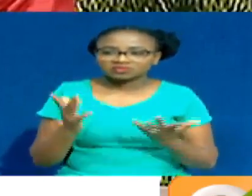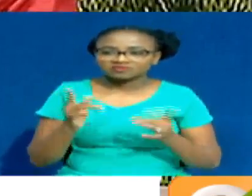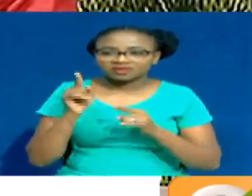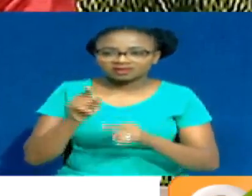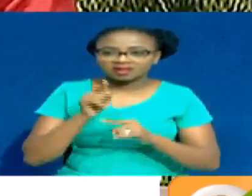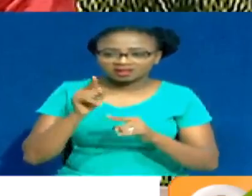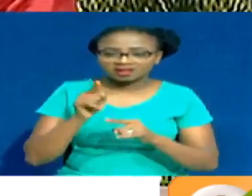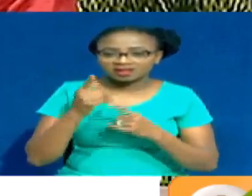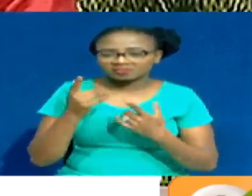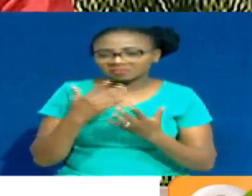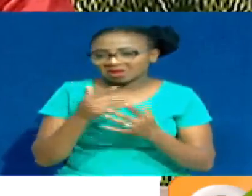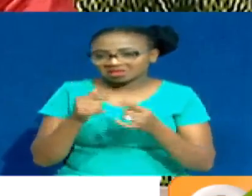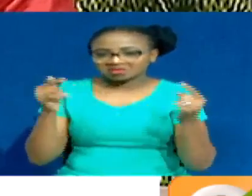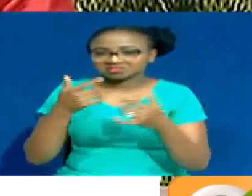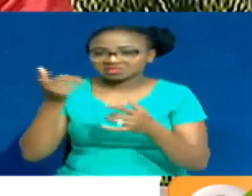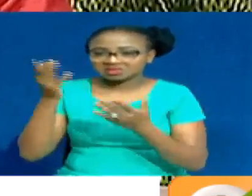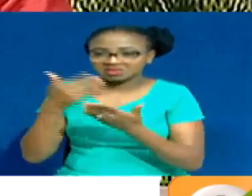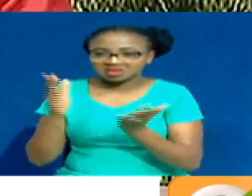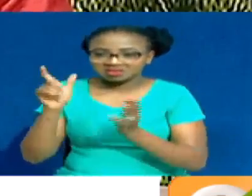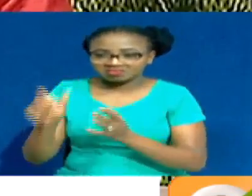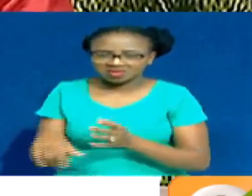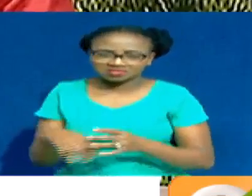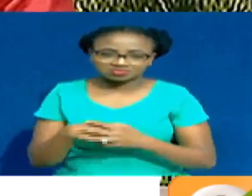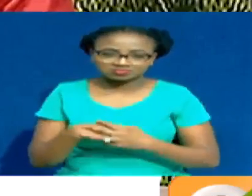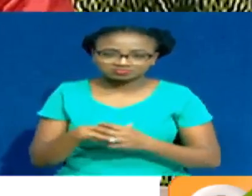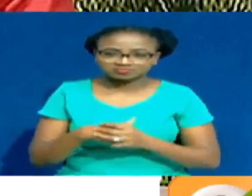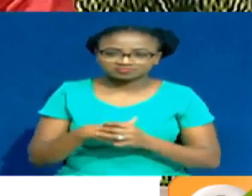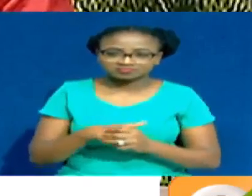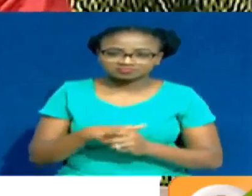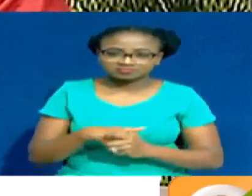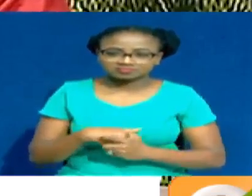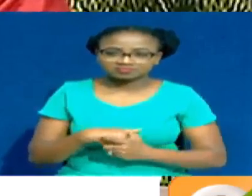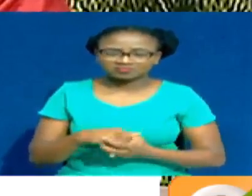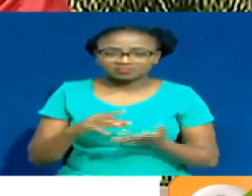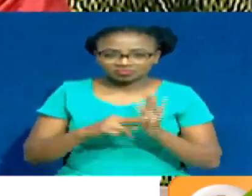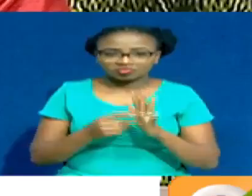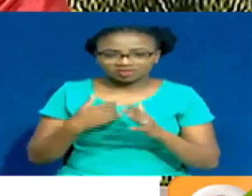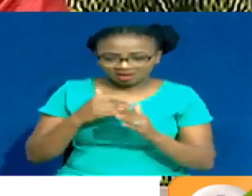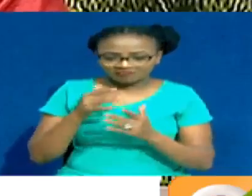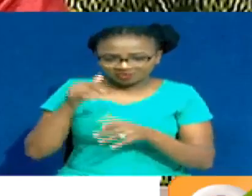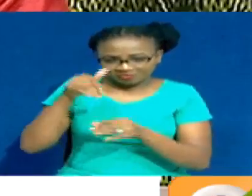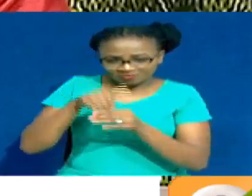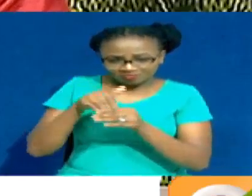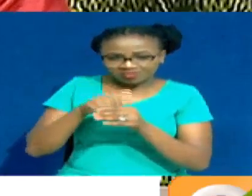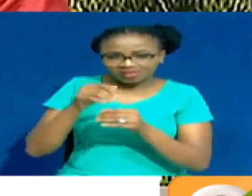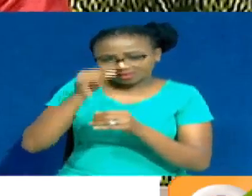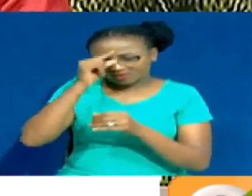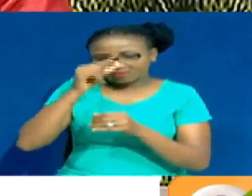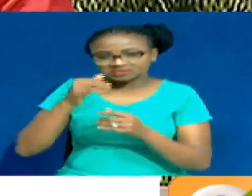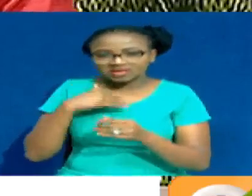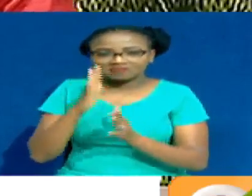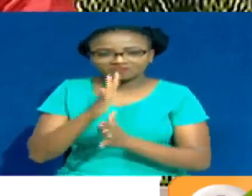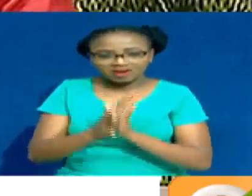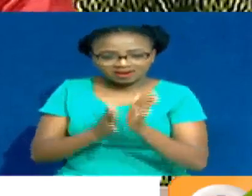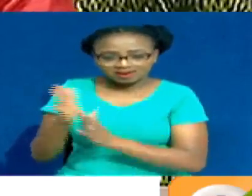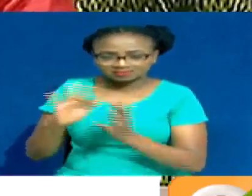against any person regarding a historical land injustice. So there are mechanisms and frameworks within government to deal with such cases.